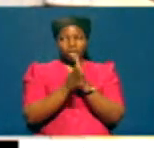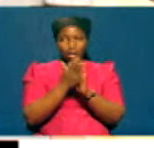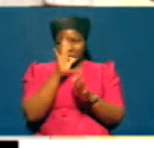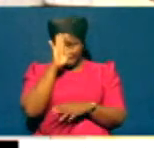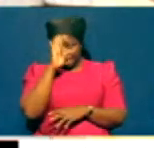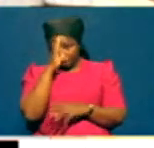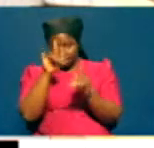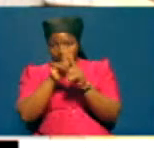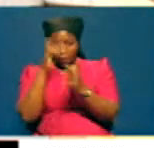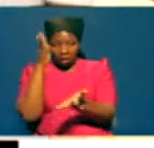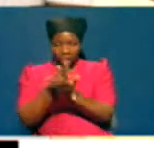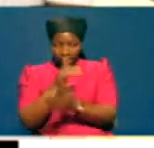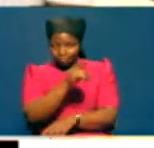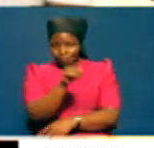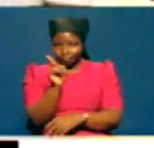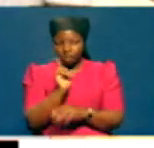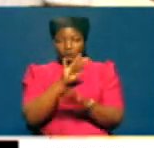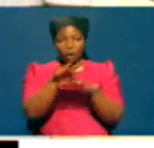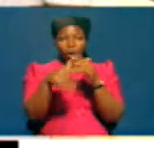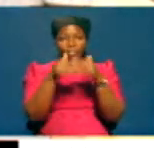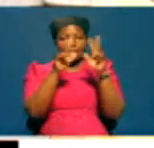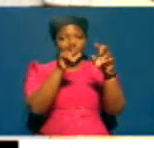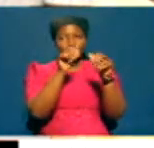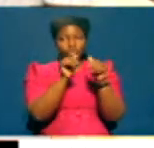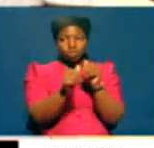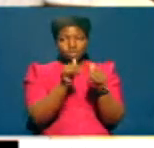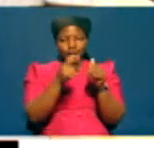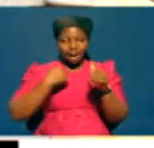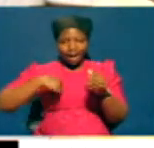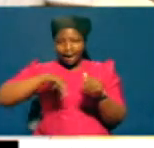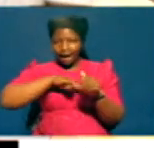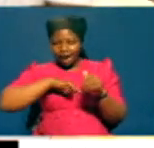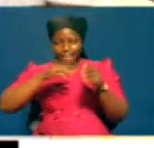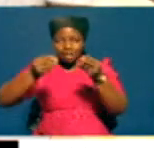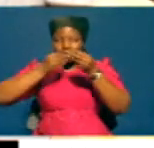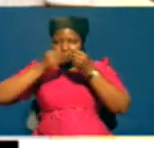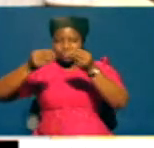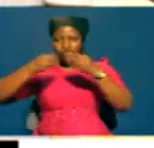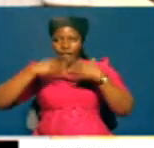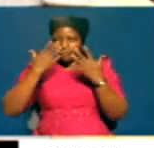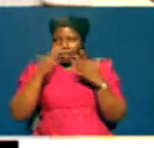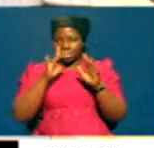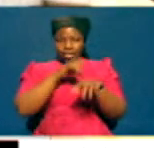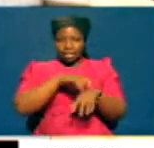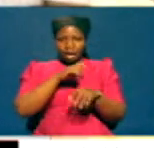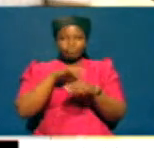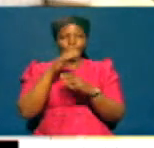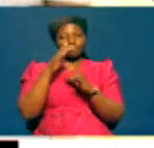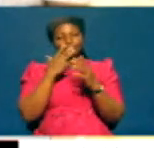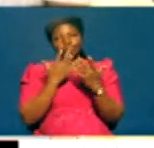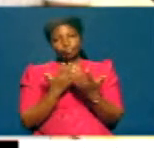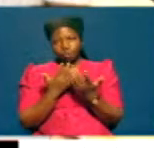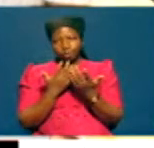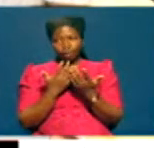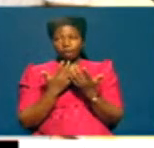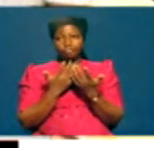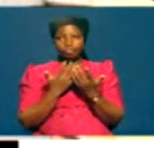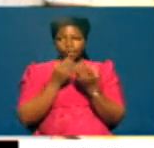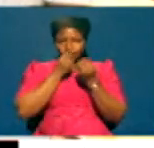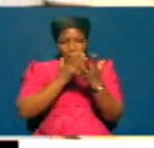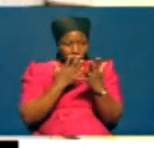all those issues that have been drawn to our attention, when a sister intelligence or security organization from a neighboring country flags